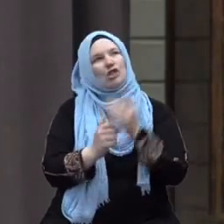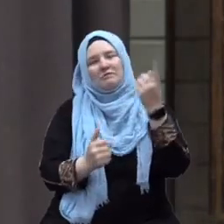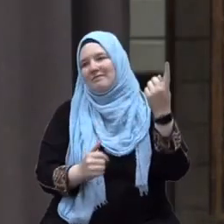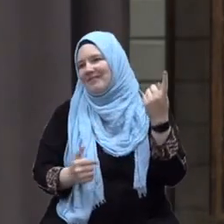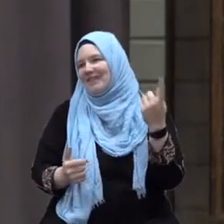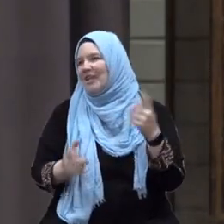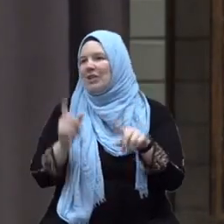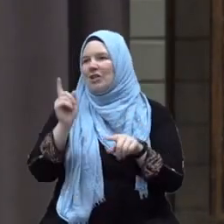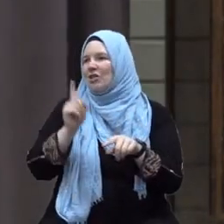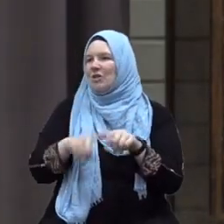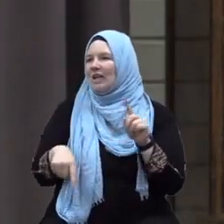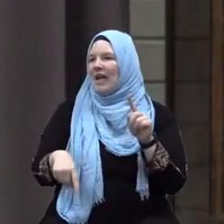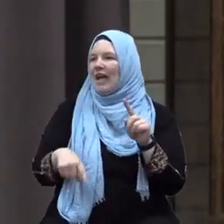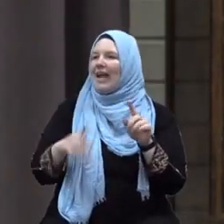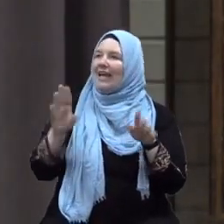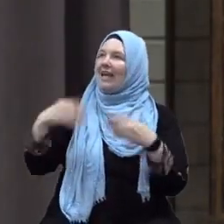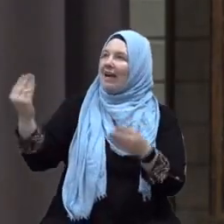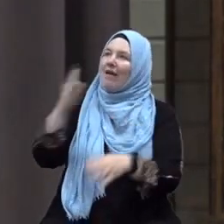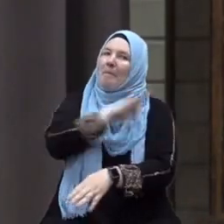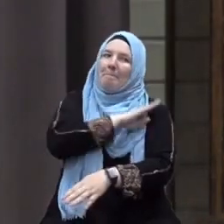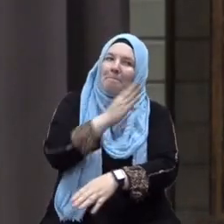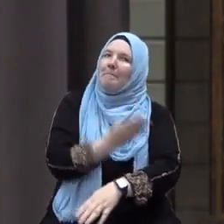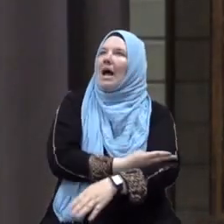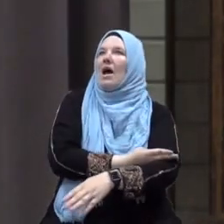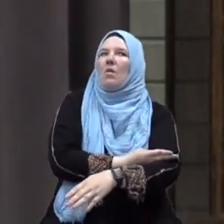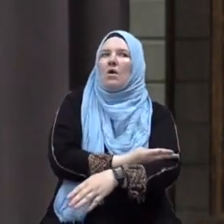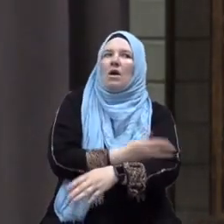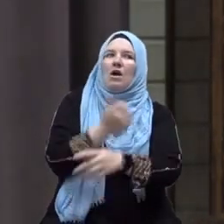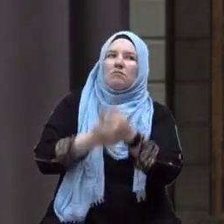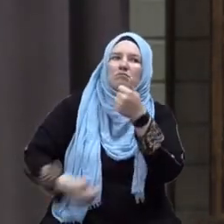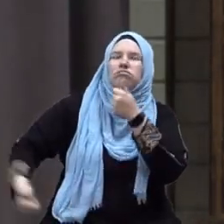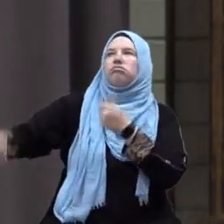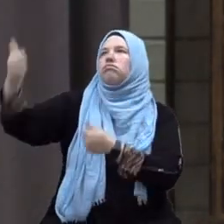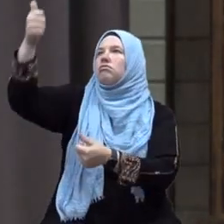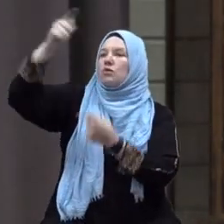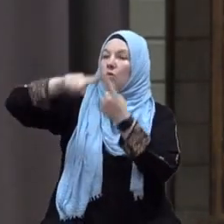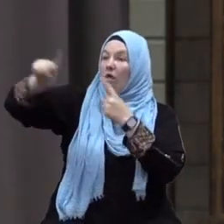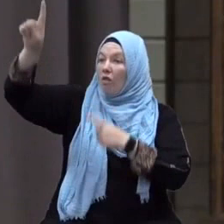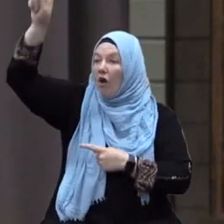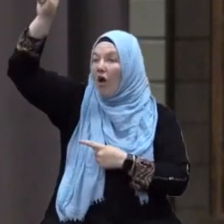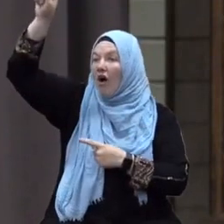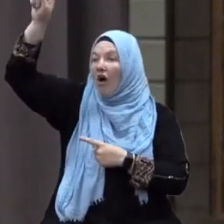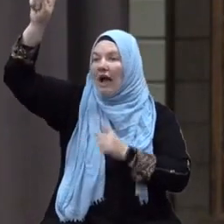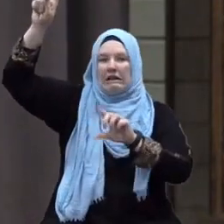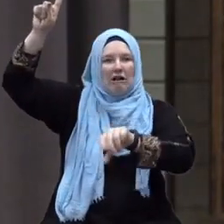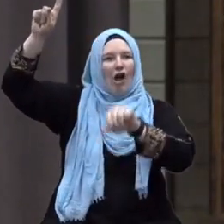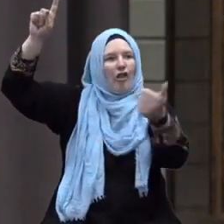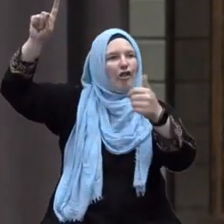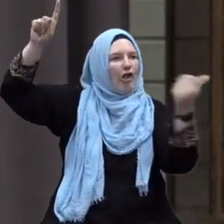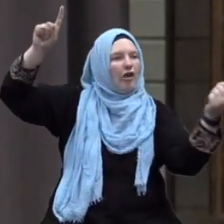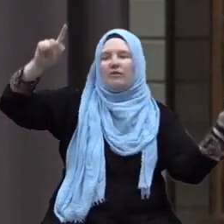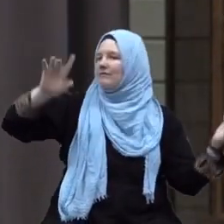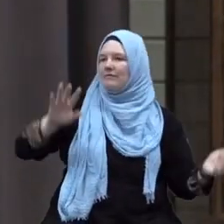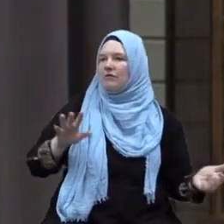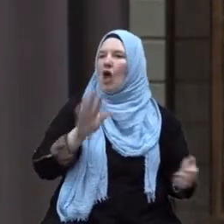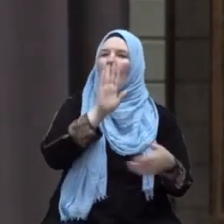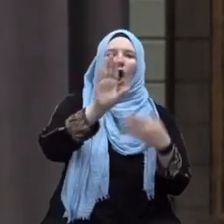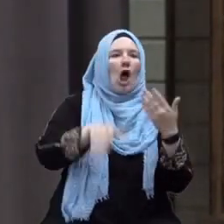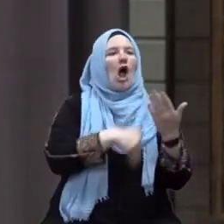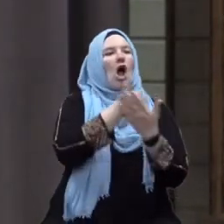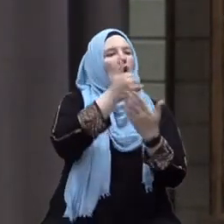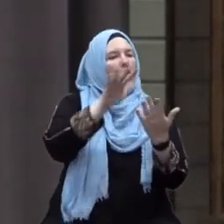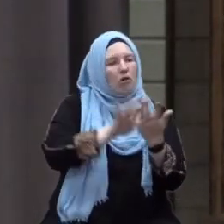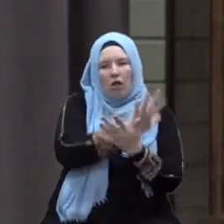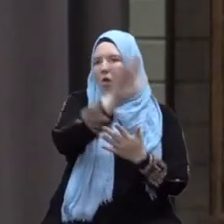You cannot attribute power and glory to Allah and to anyone else. All power, all glory